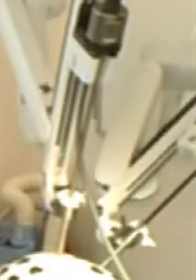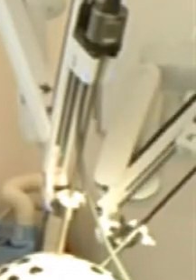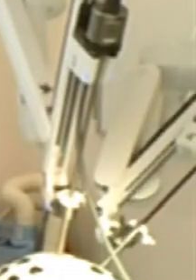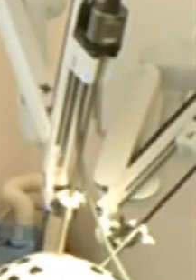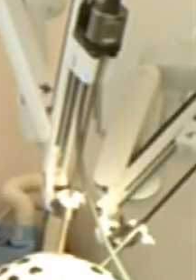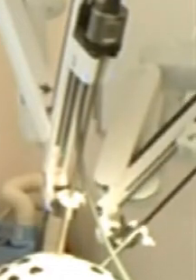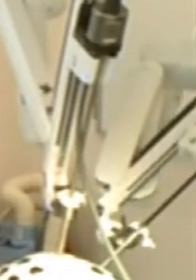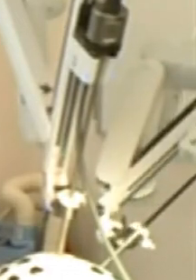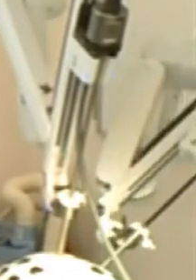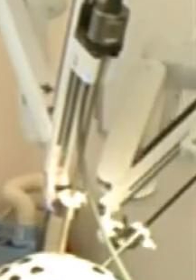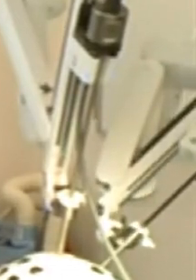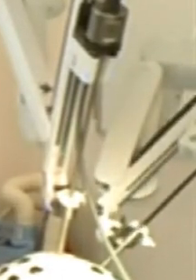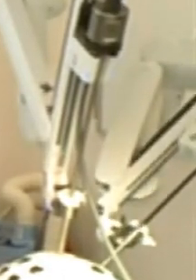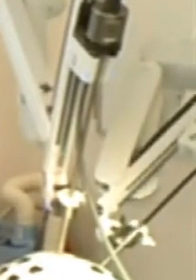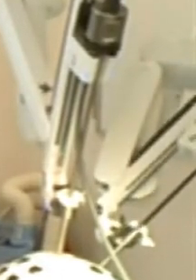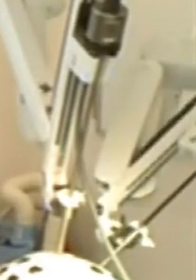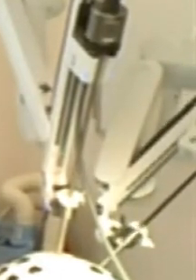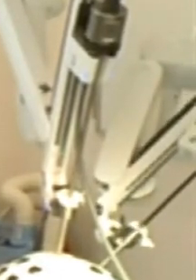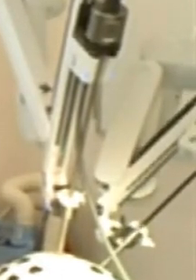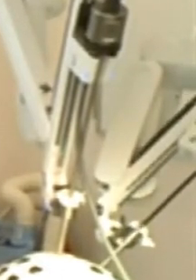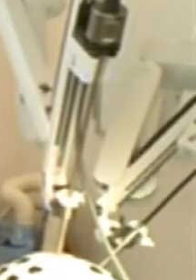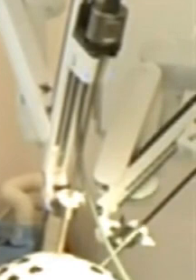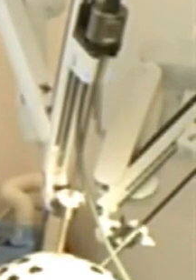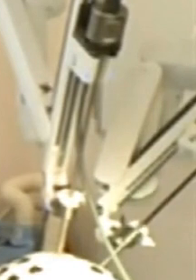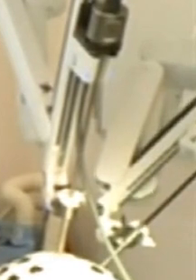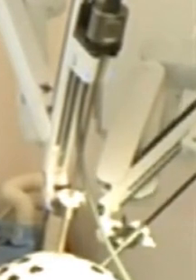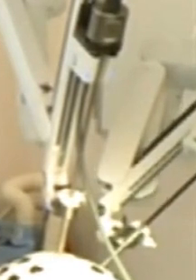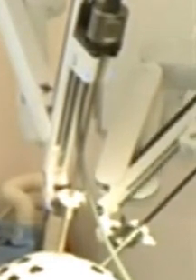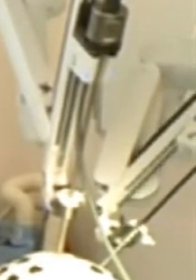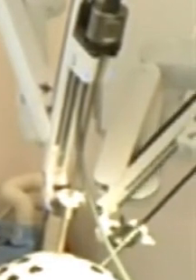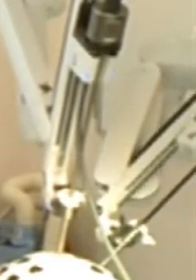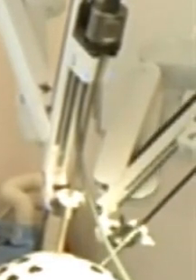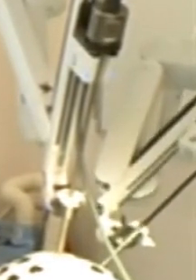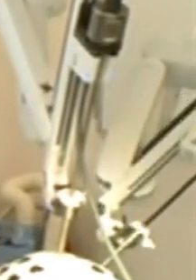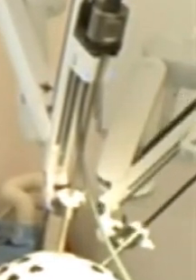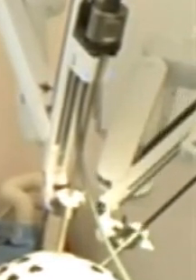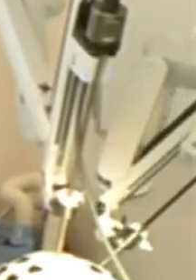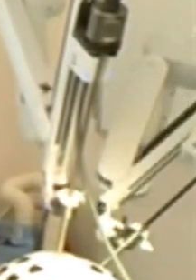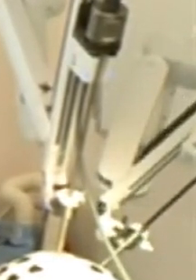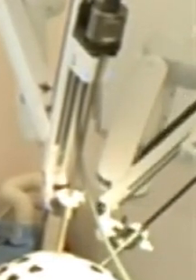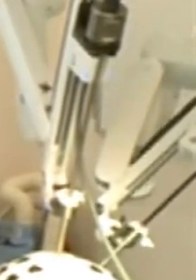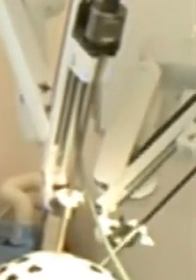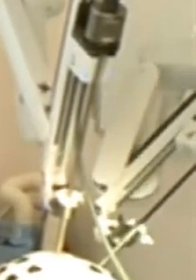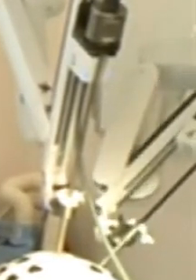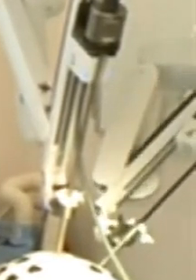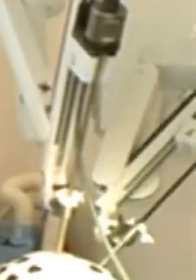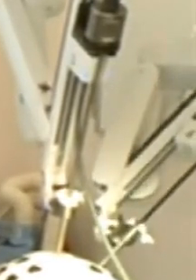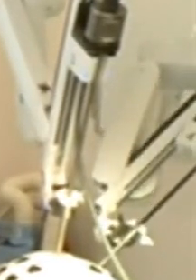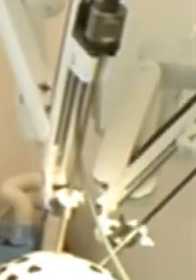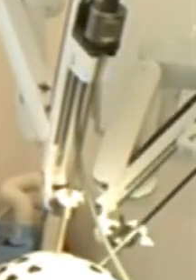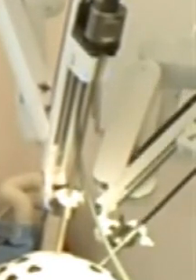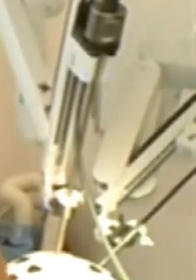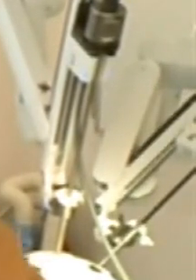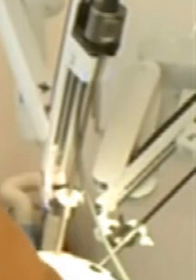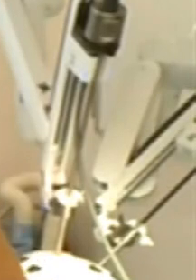on the continent in a public hospital setup. But to talk to us a little bit more, I'm going to call in the experts,